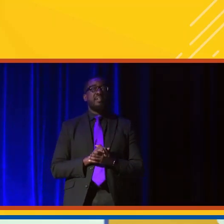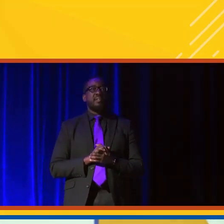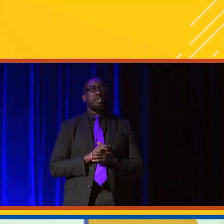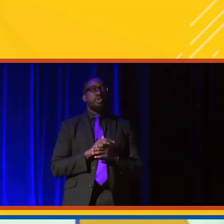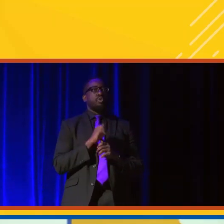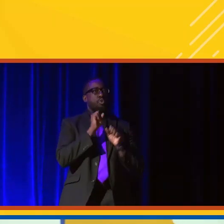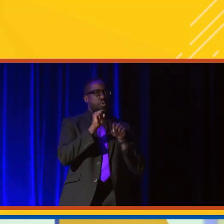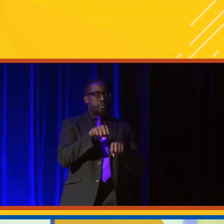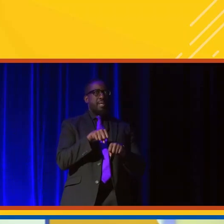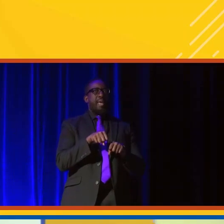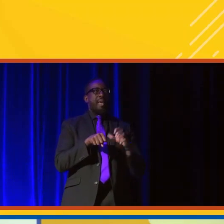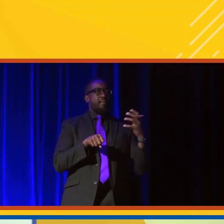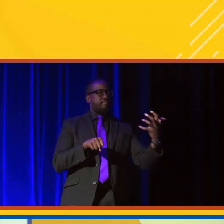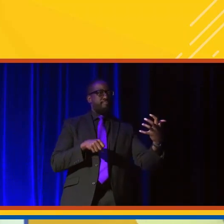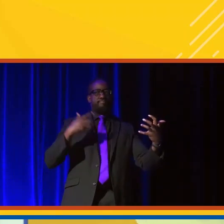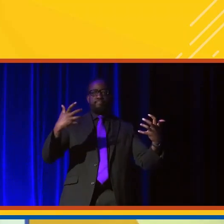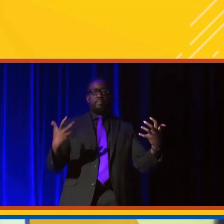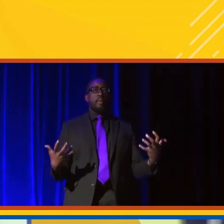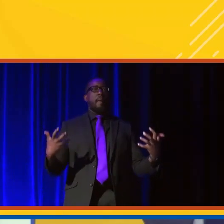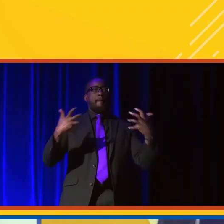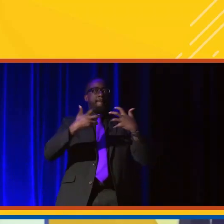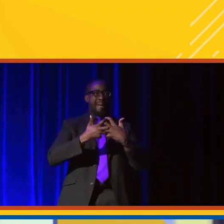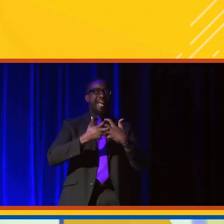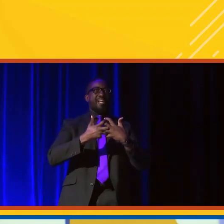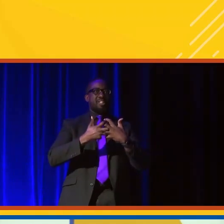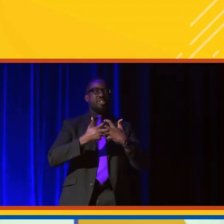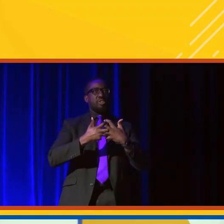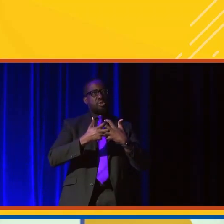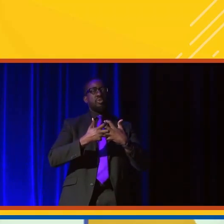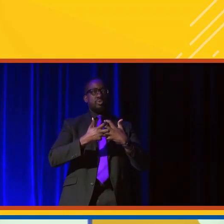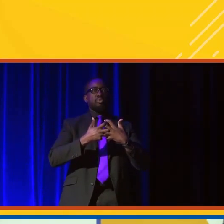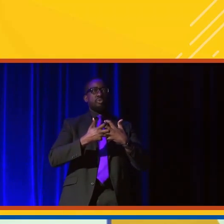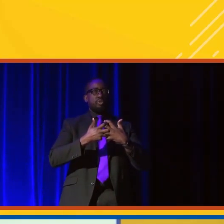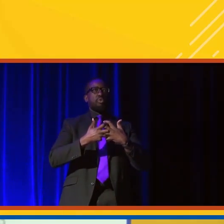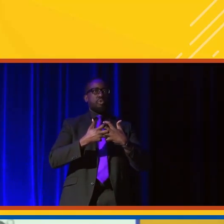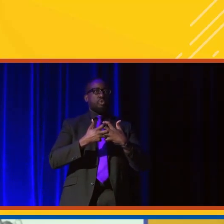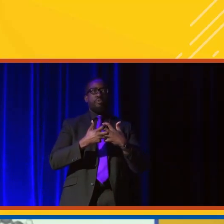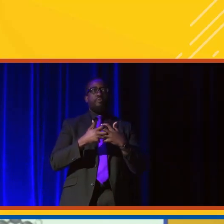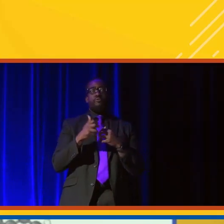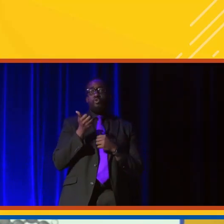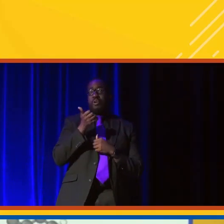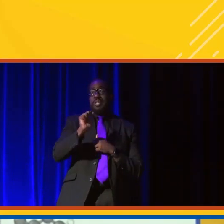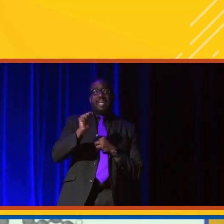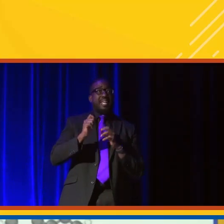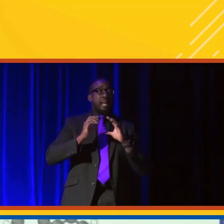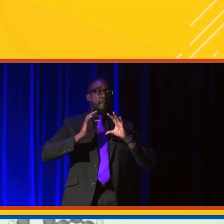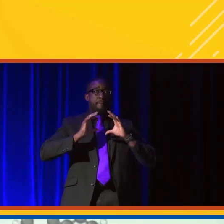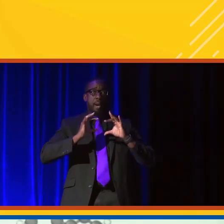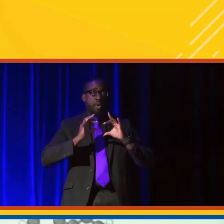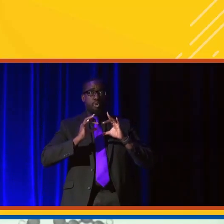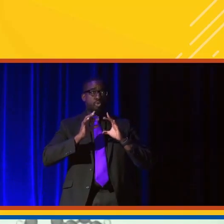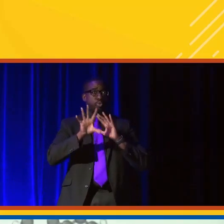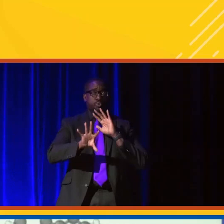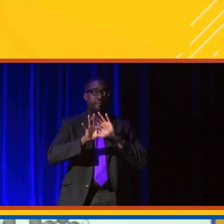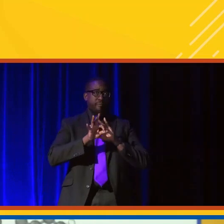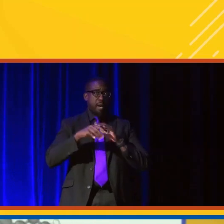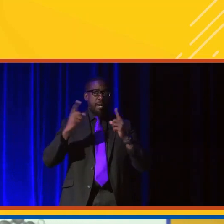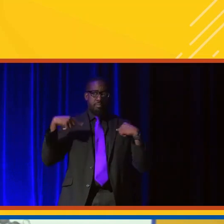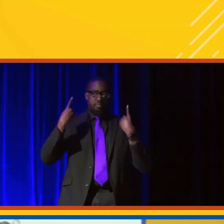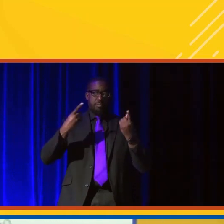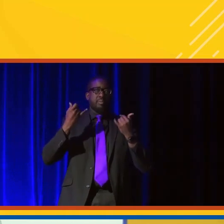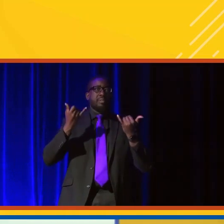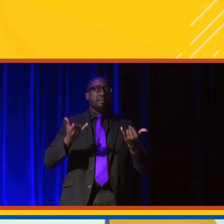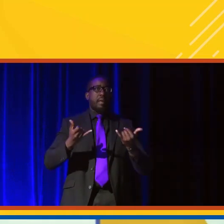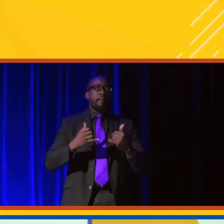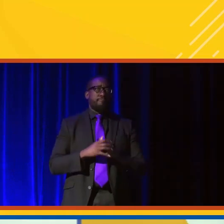distributions almost quantitatively throughout all space for basically any molecule that we've come across to date. And so what